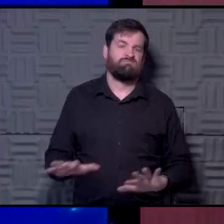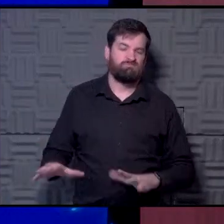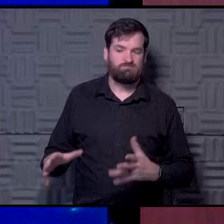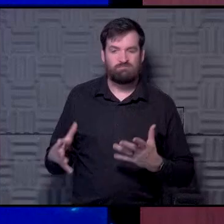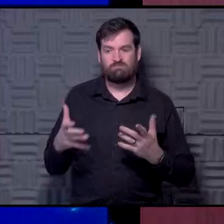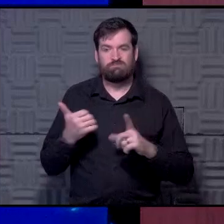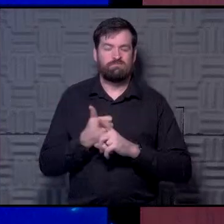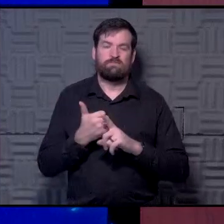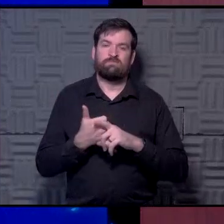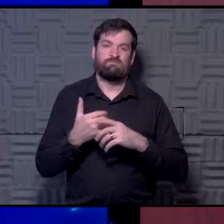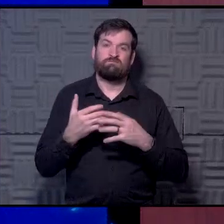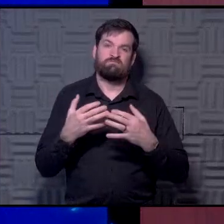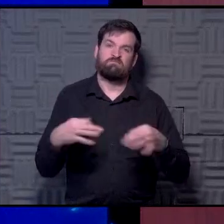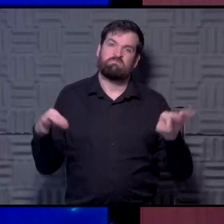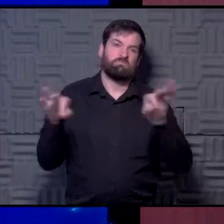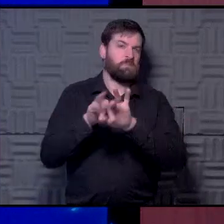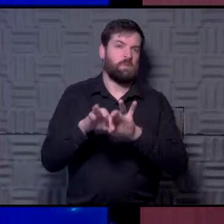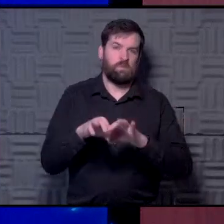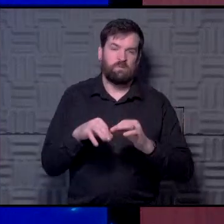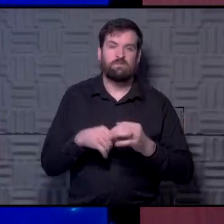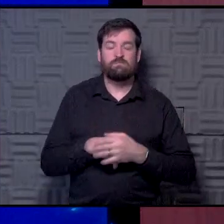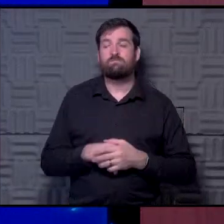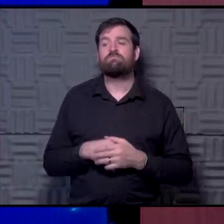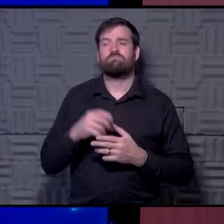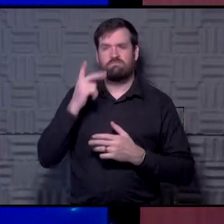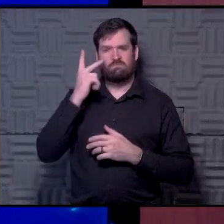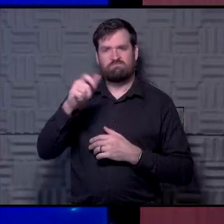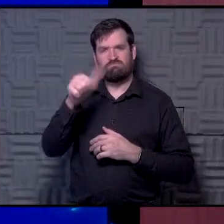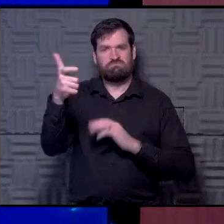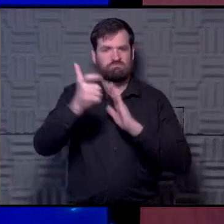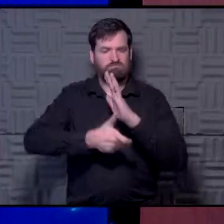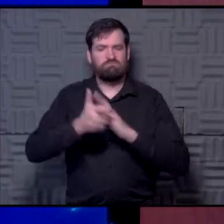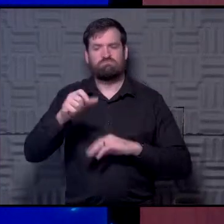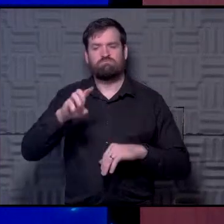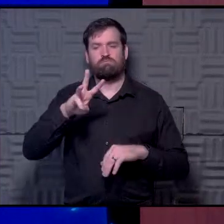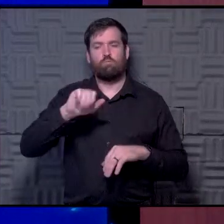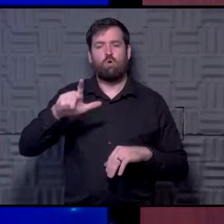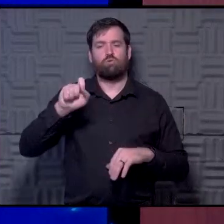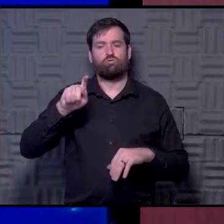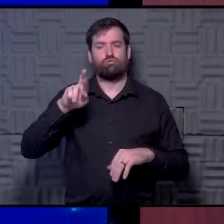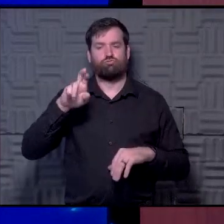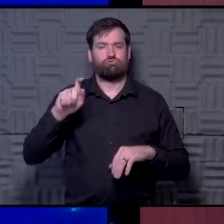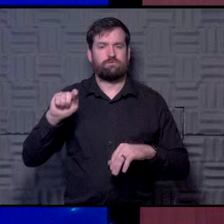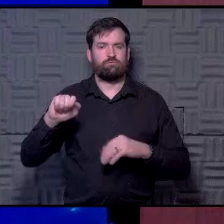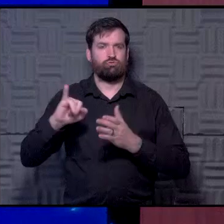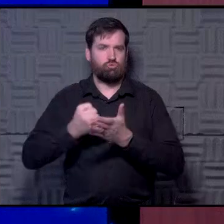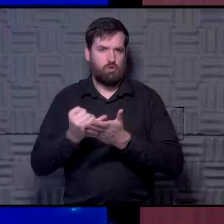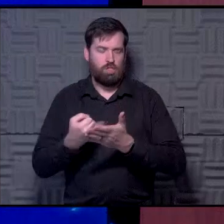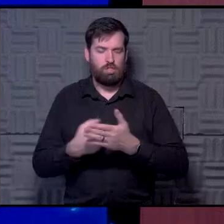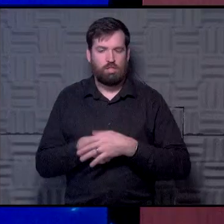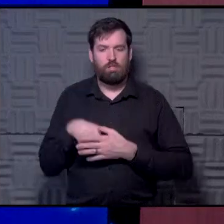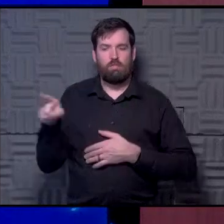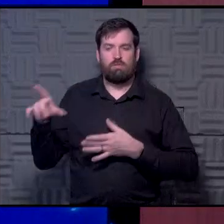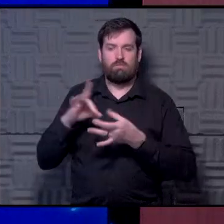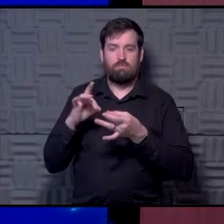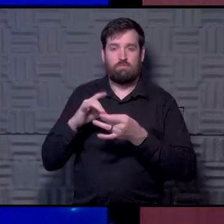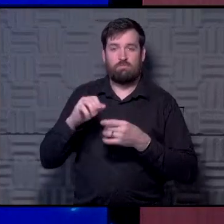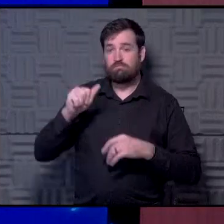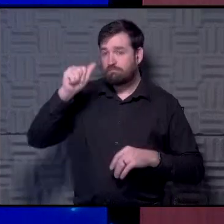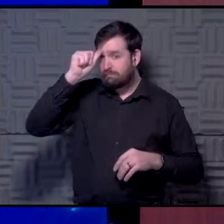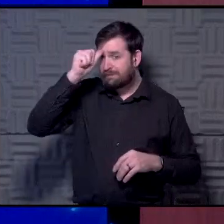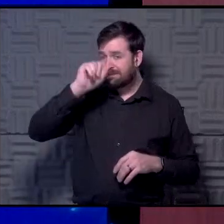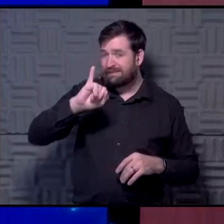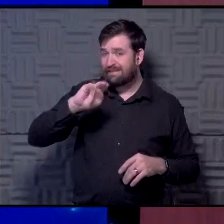was a really big move. I saw another article, I think it was in the Wall Street Journal this morning actually, that talked about how India,